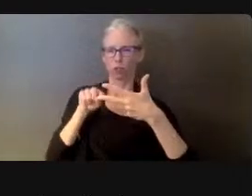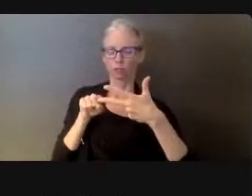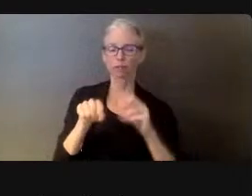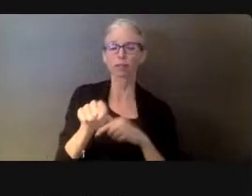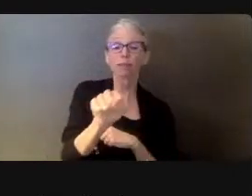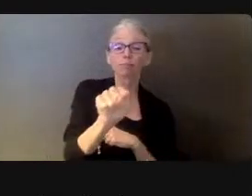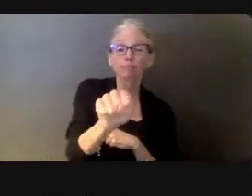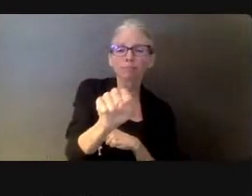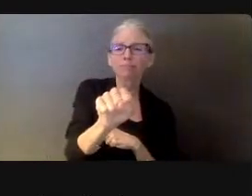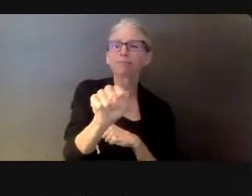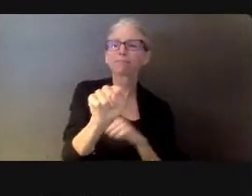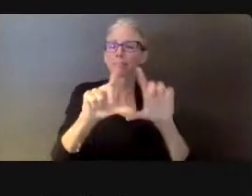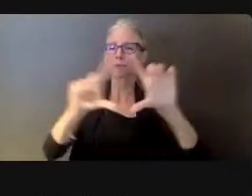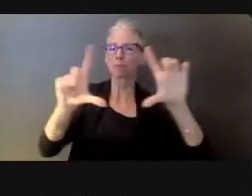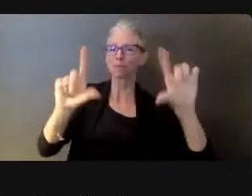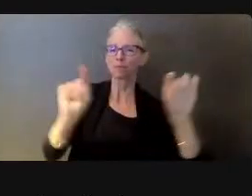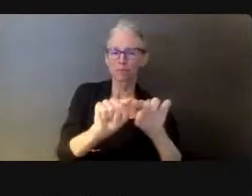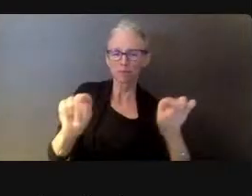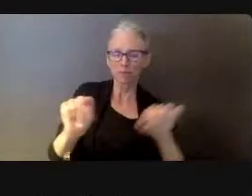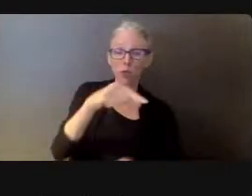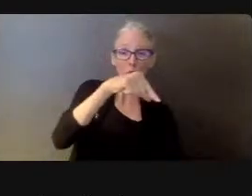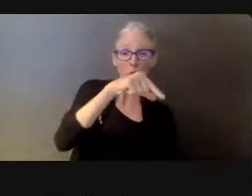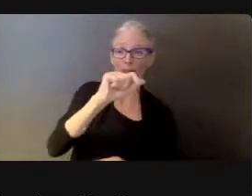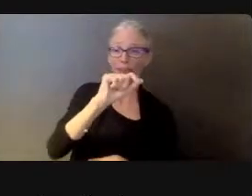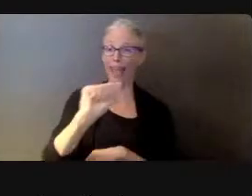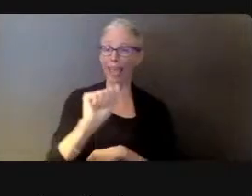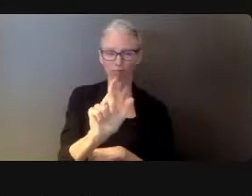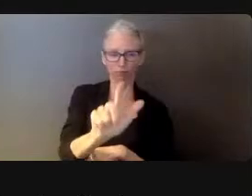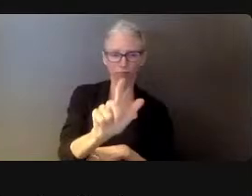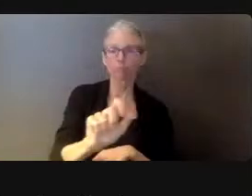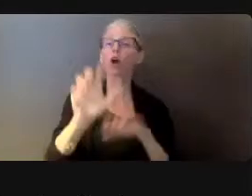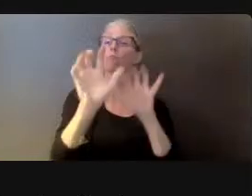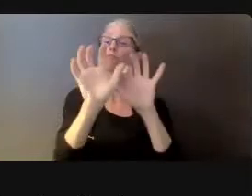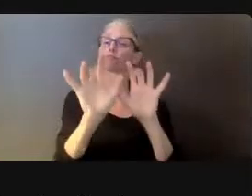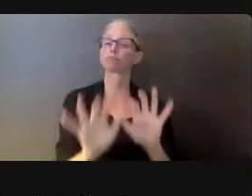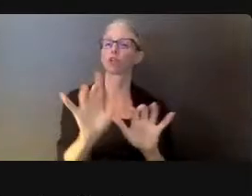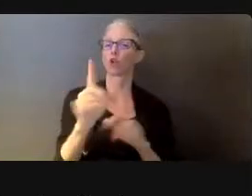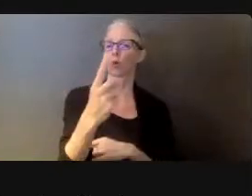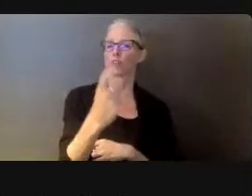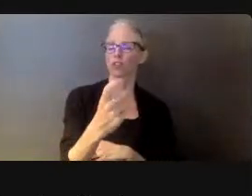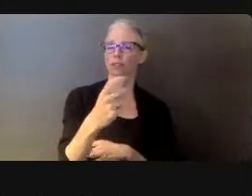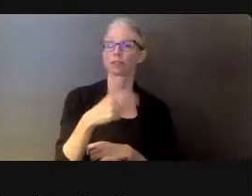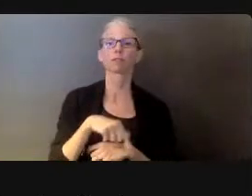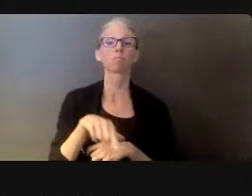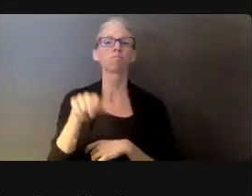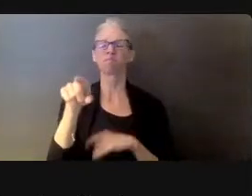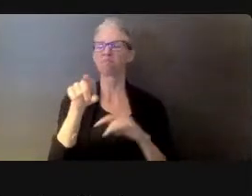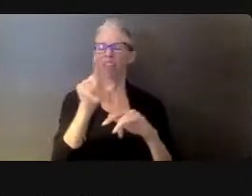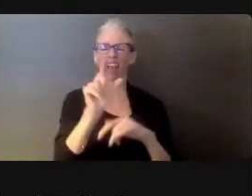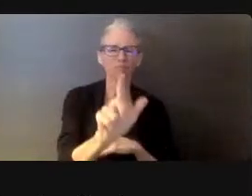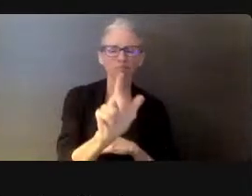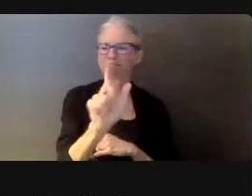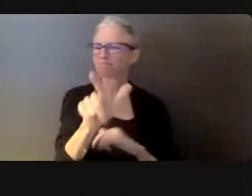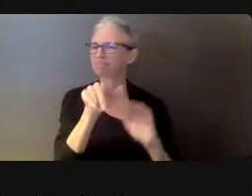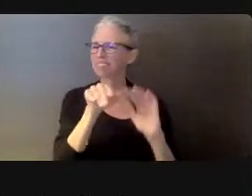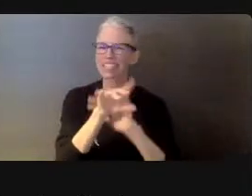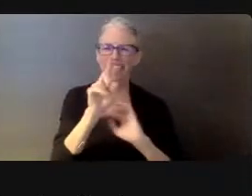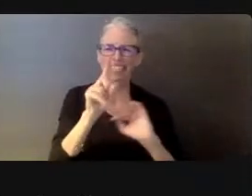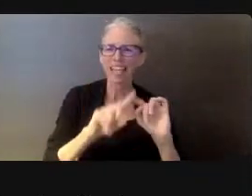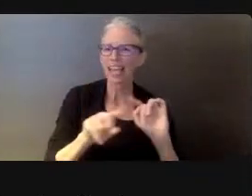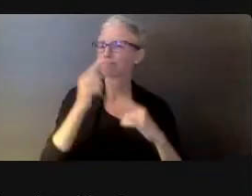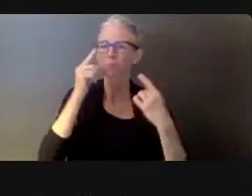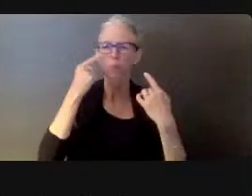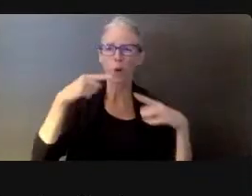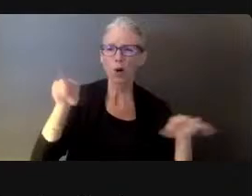bottom of your screens. If this feature is not accessible to you or not available due to calling into the conference using the